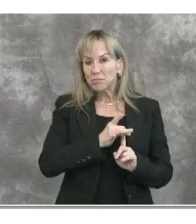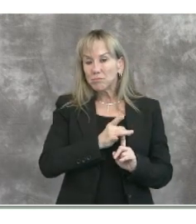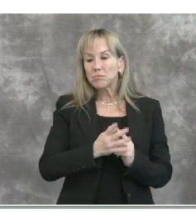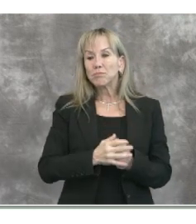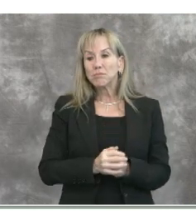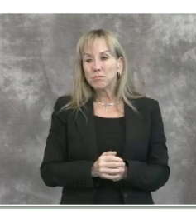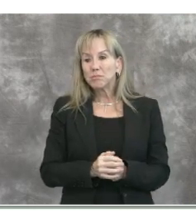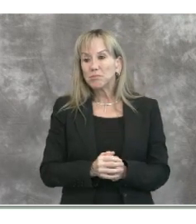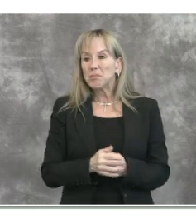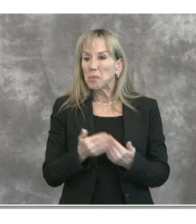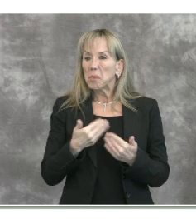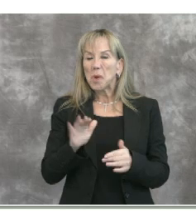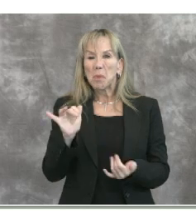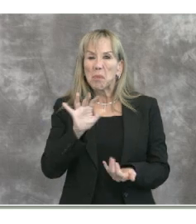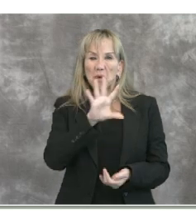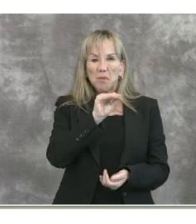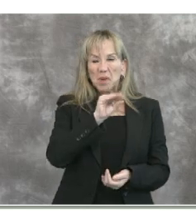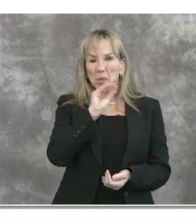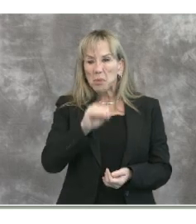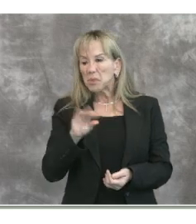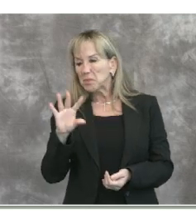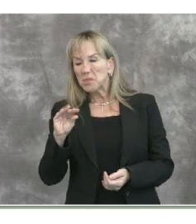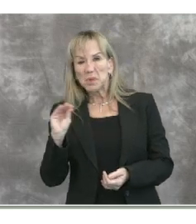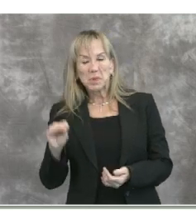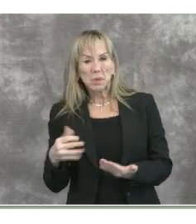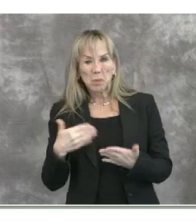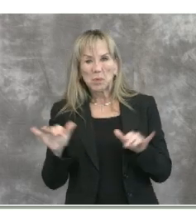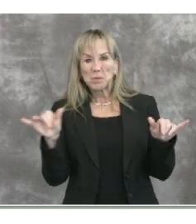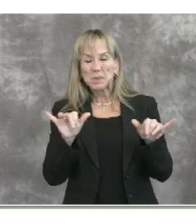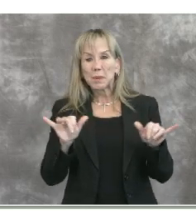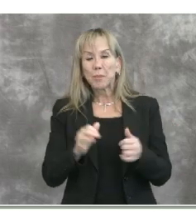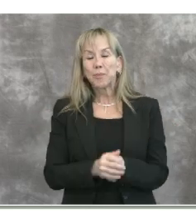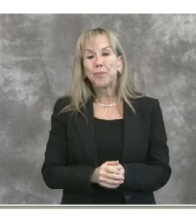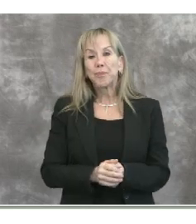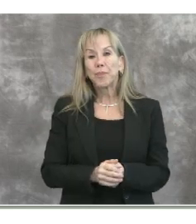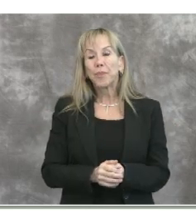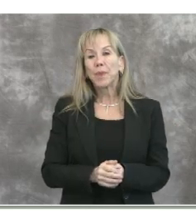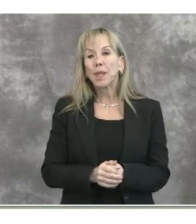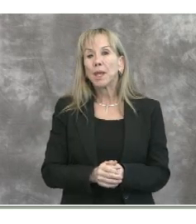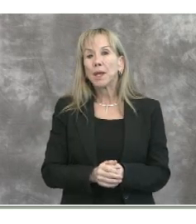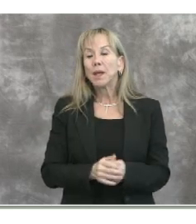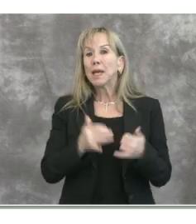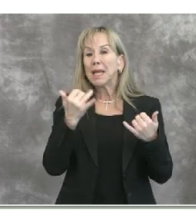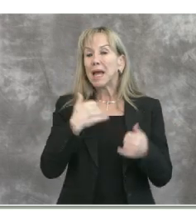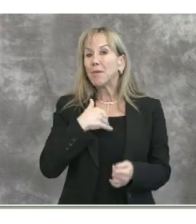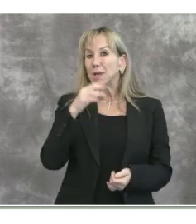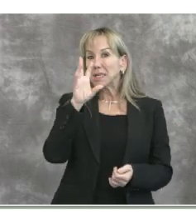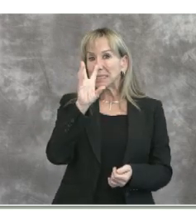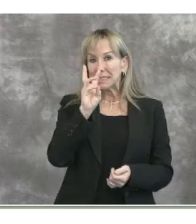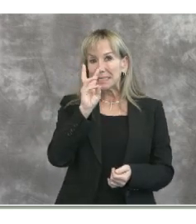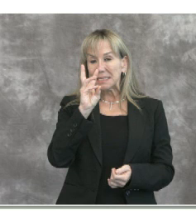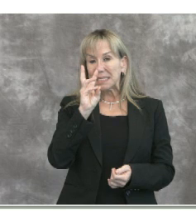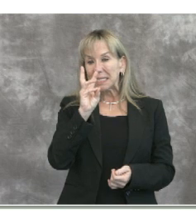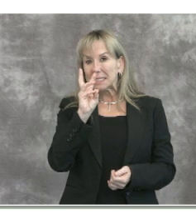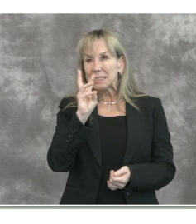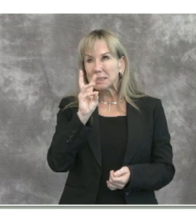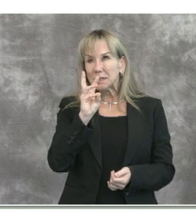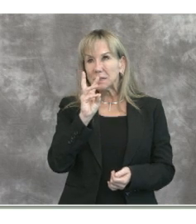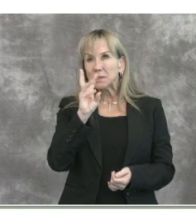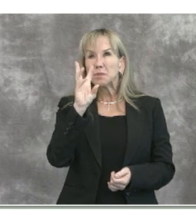are around 50% each. And then we have 6 individuals, or